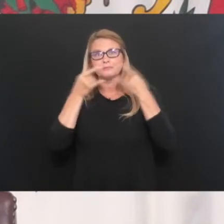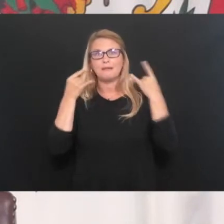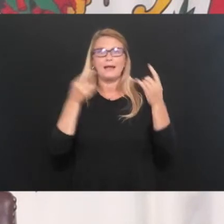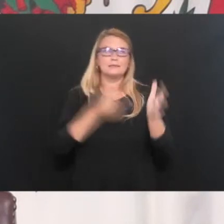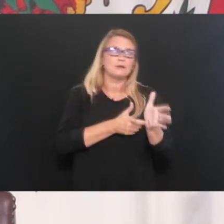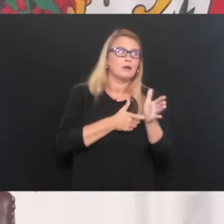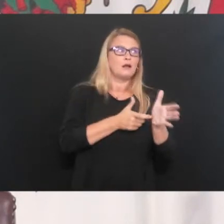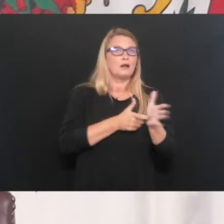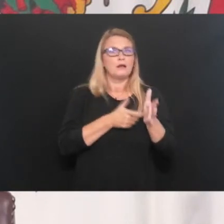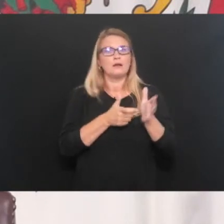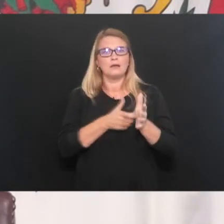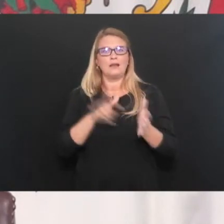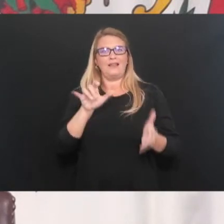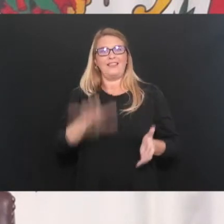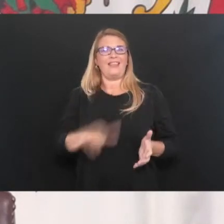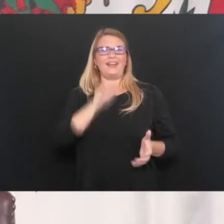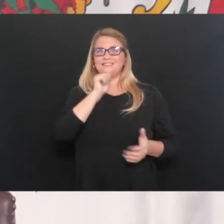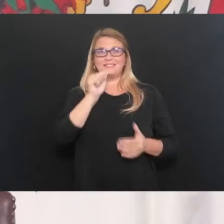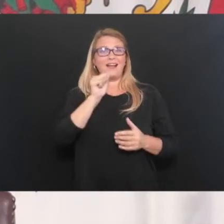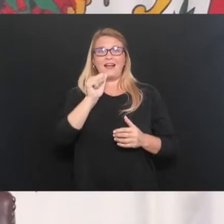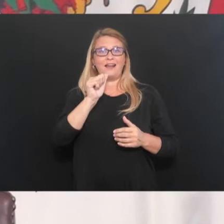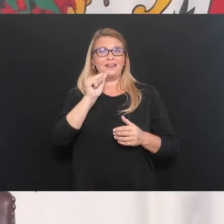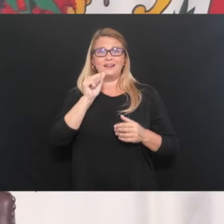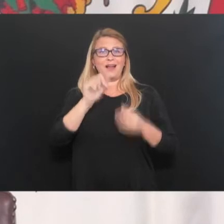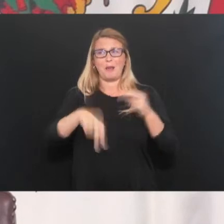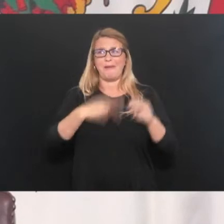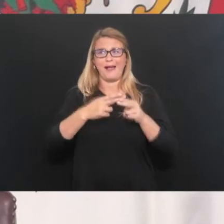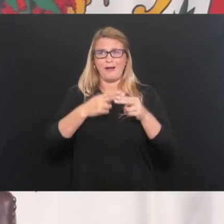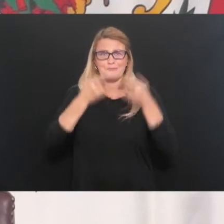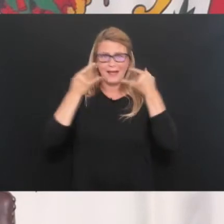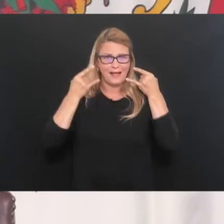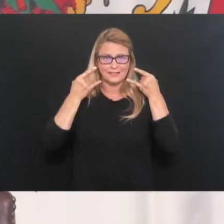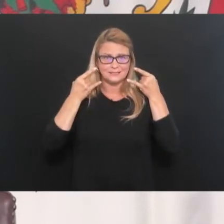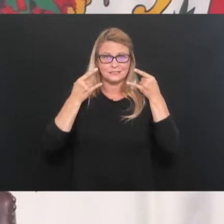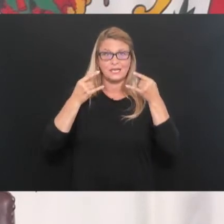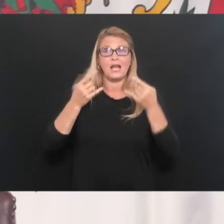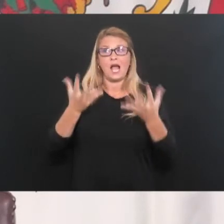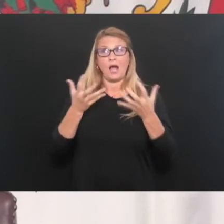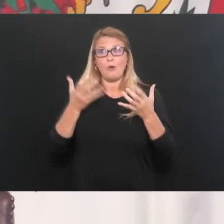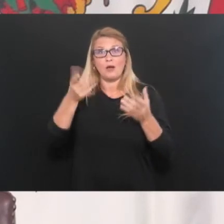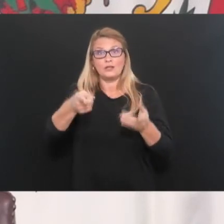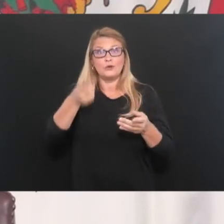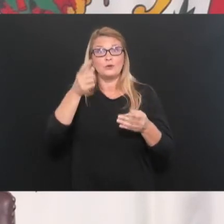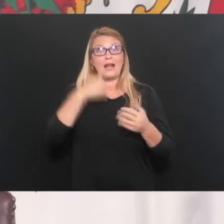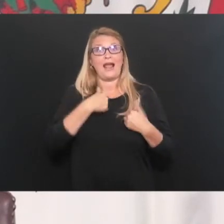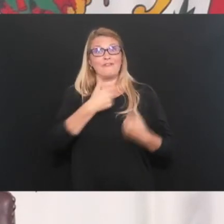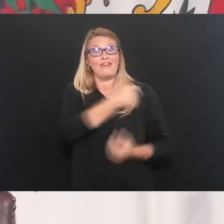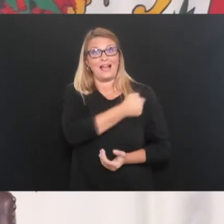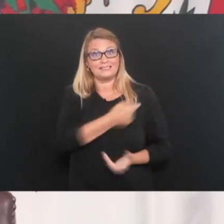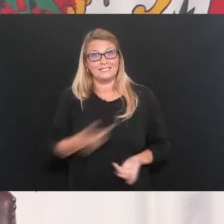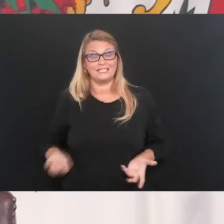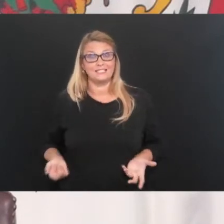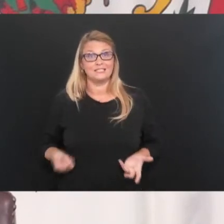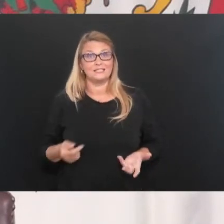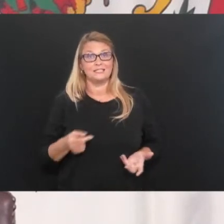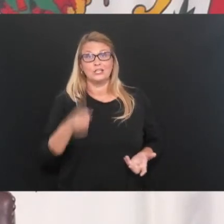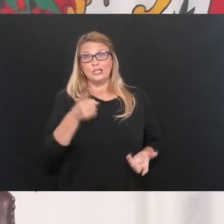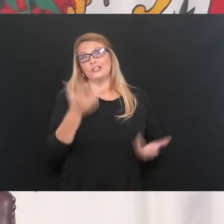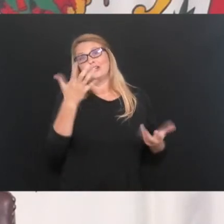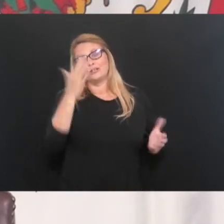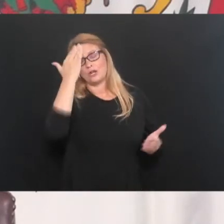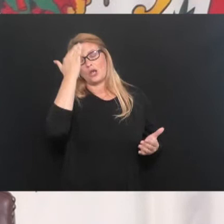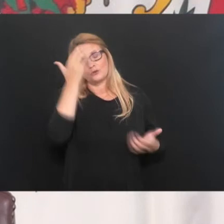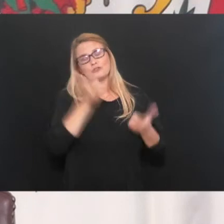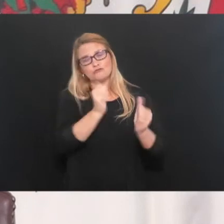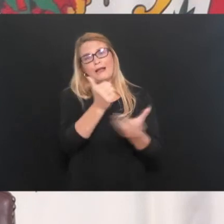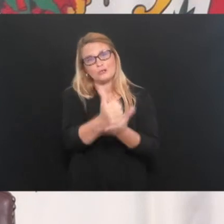is really not about the mask. This is about the vaccines, and I know you know that. I know you're trying to help